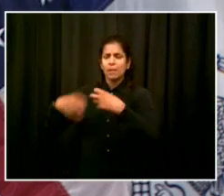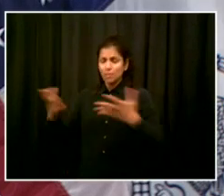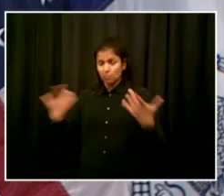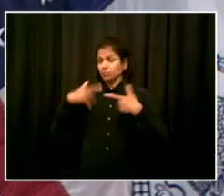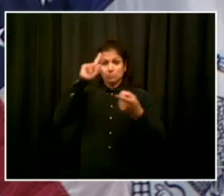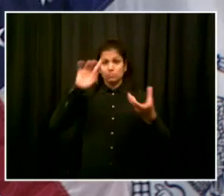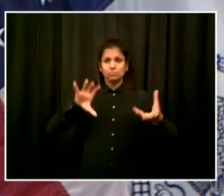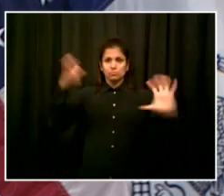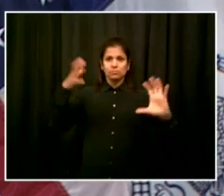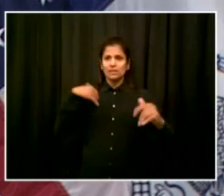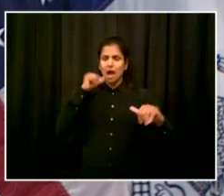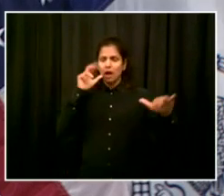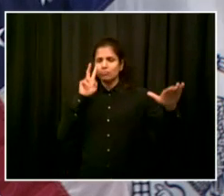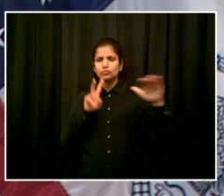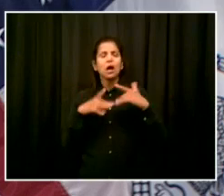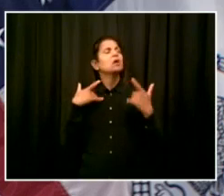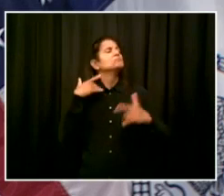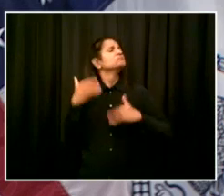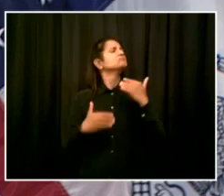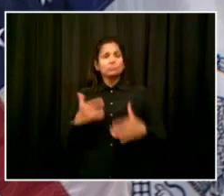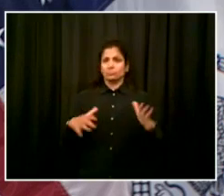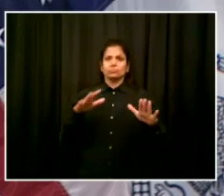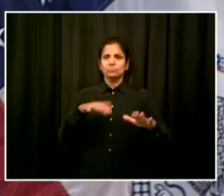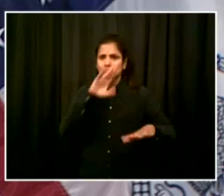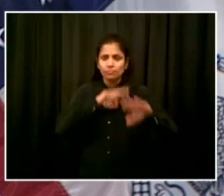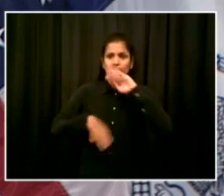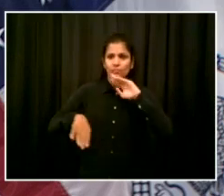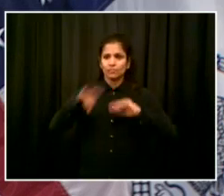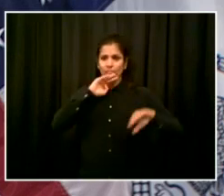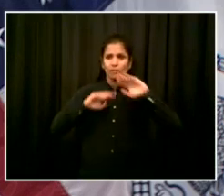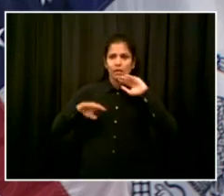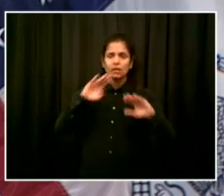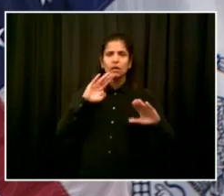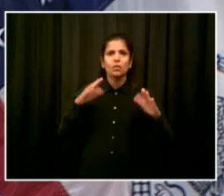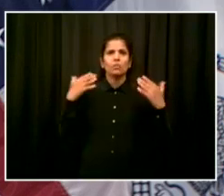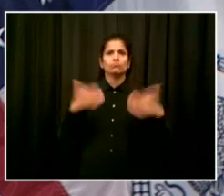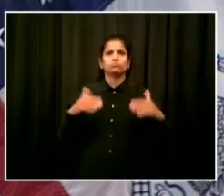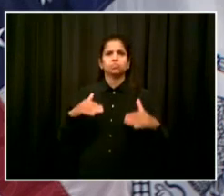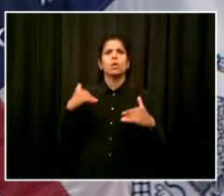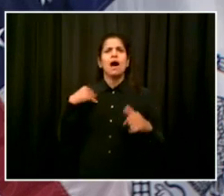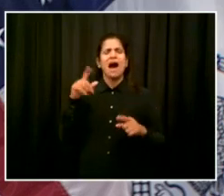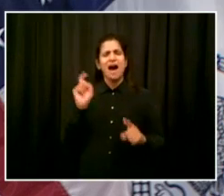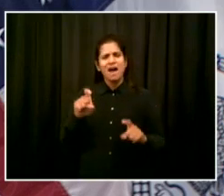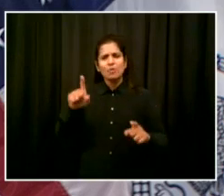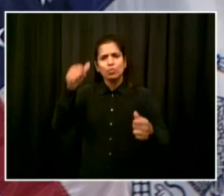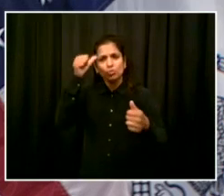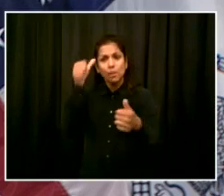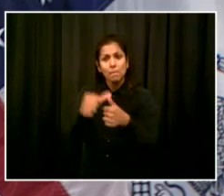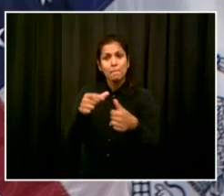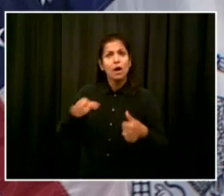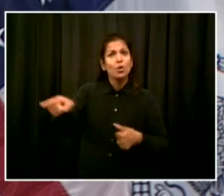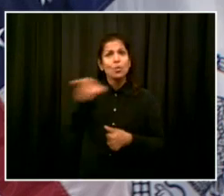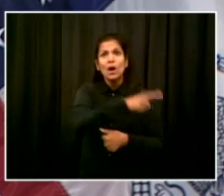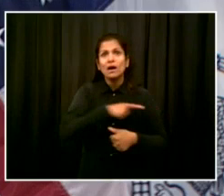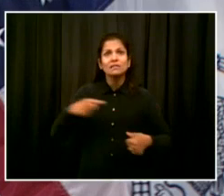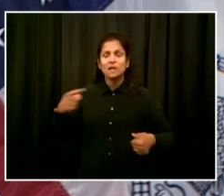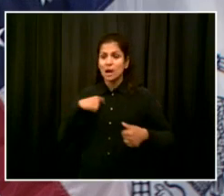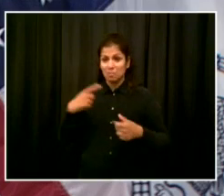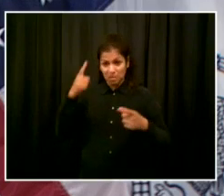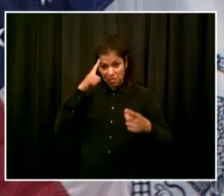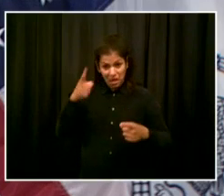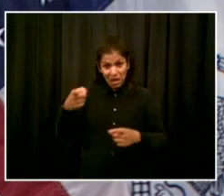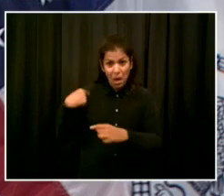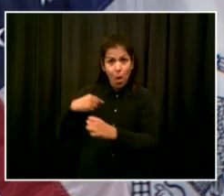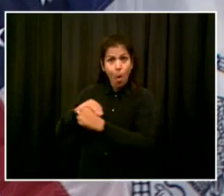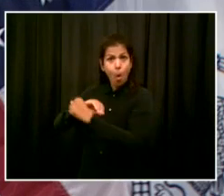front and center in our thinking. Despite all that, overall index crime is still down this year compared